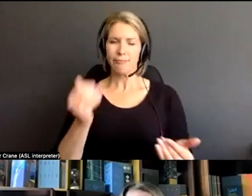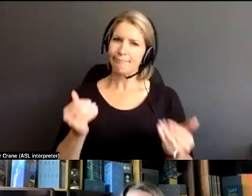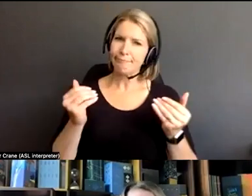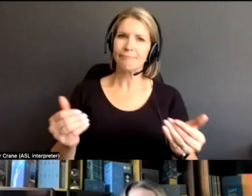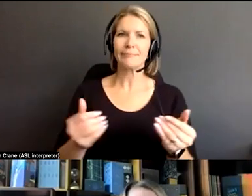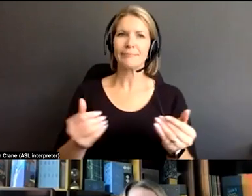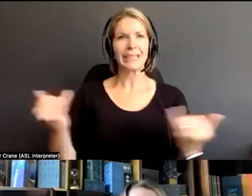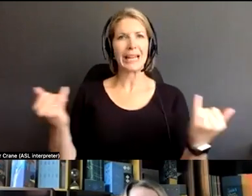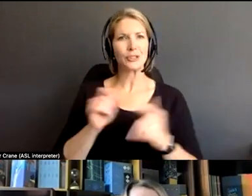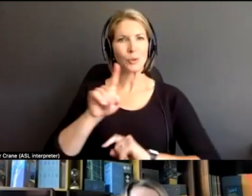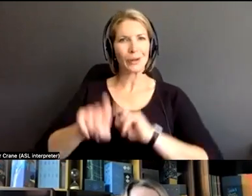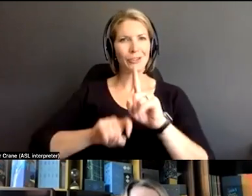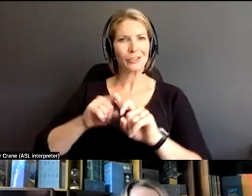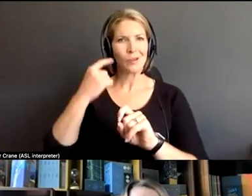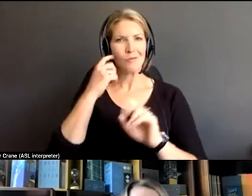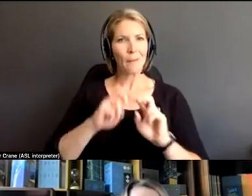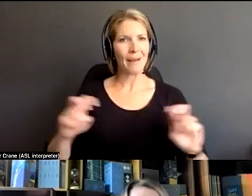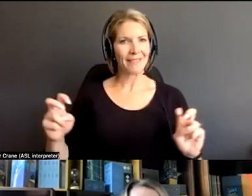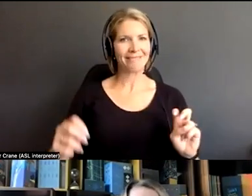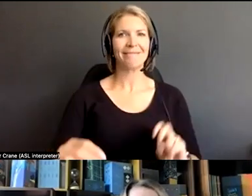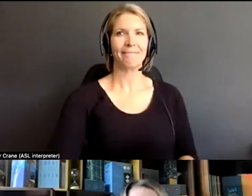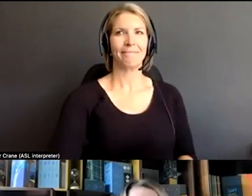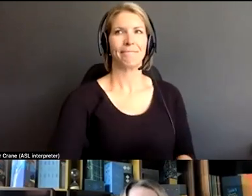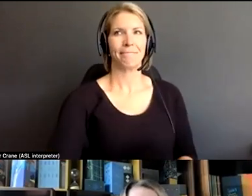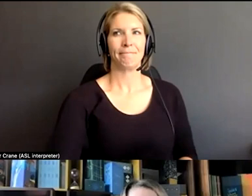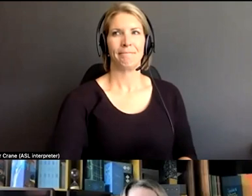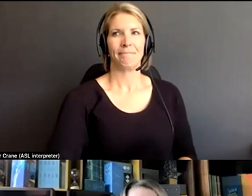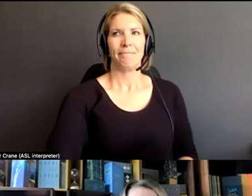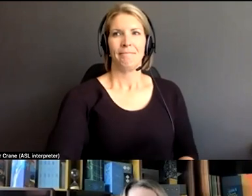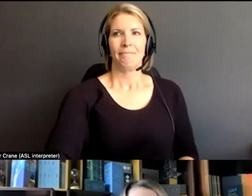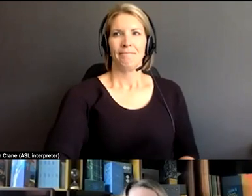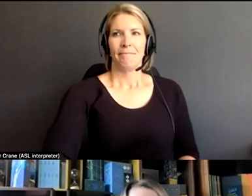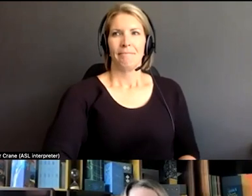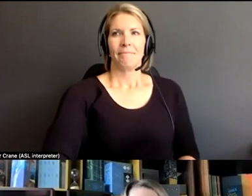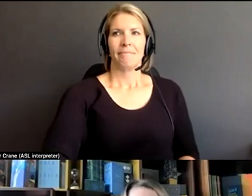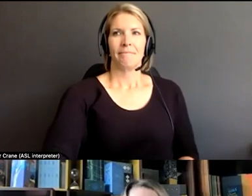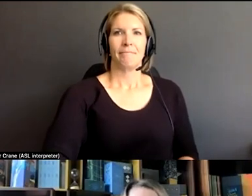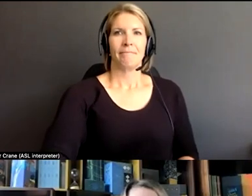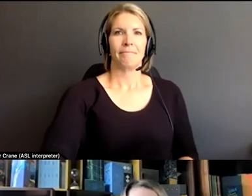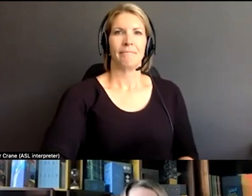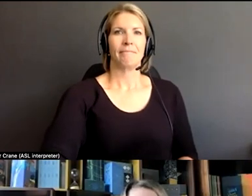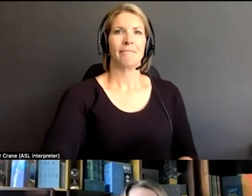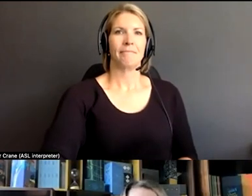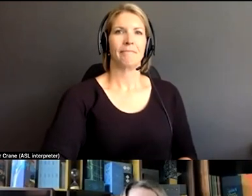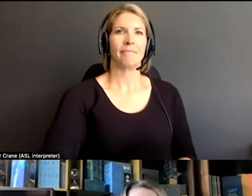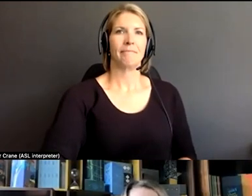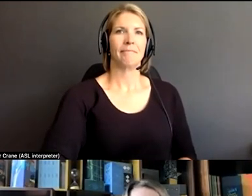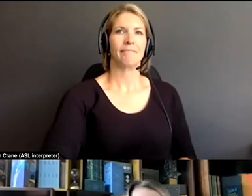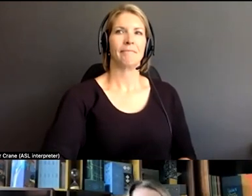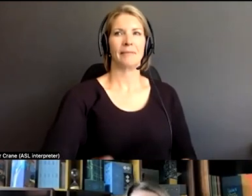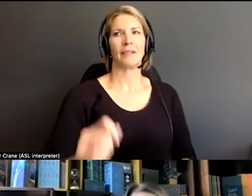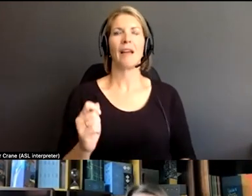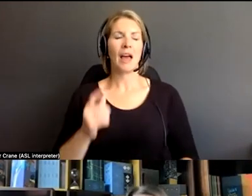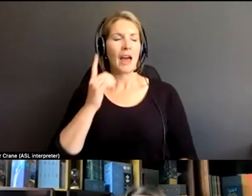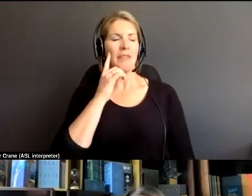for today's panel. A lot of these questions are going to be very general because back in the day, those of you who participated in this panel back in the